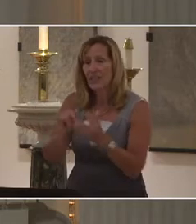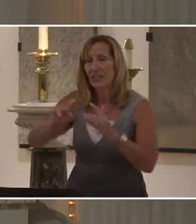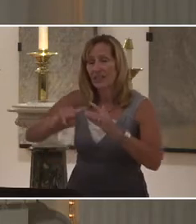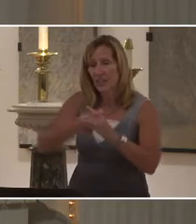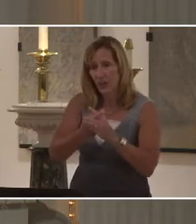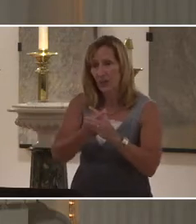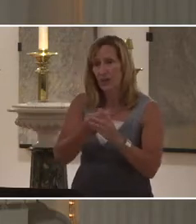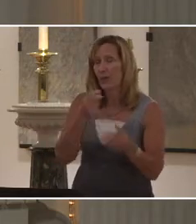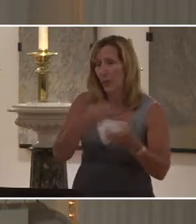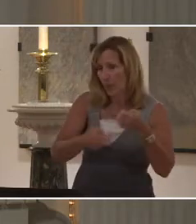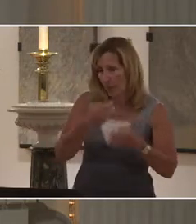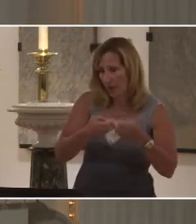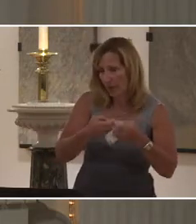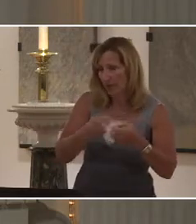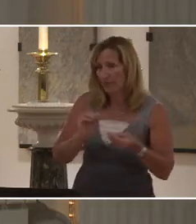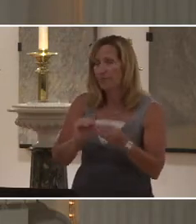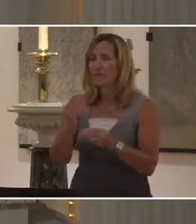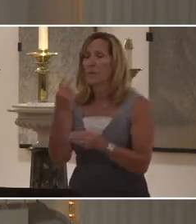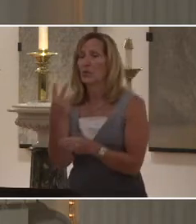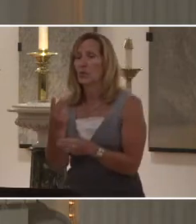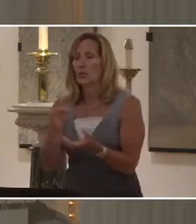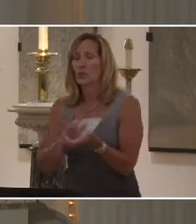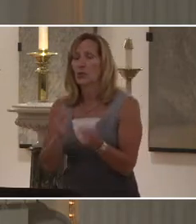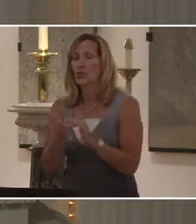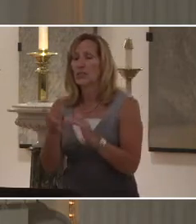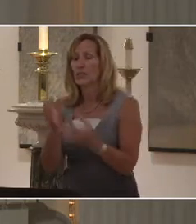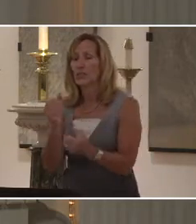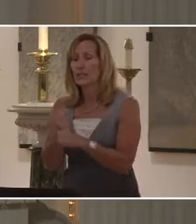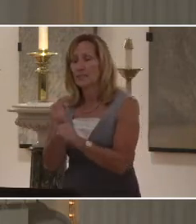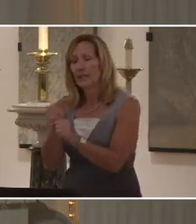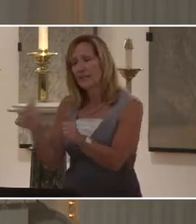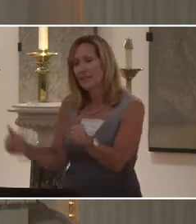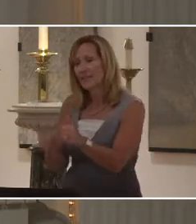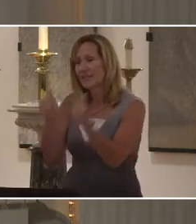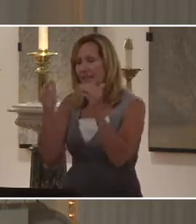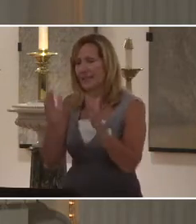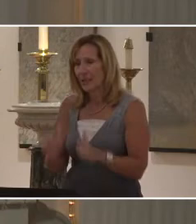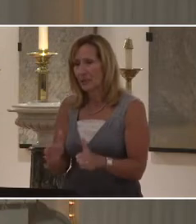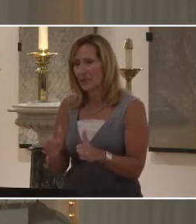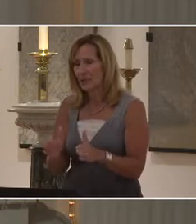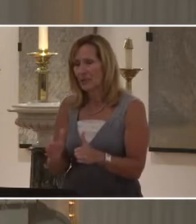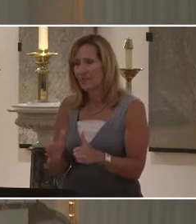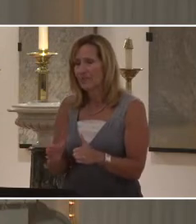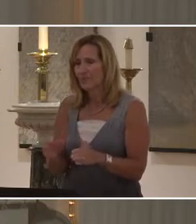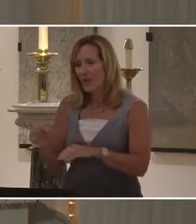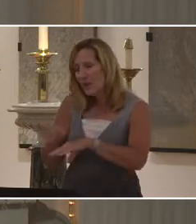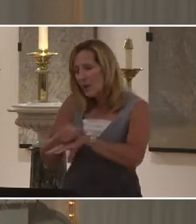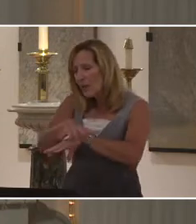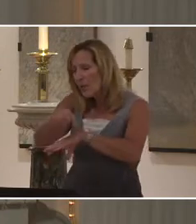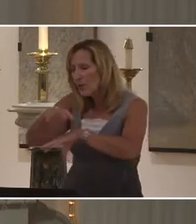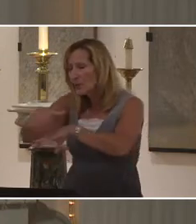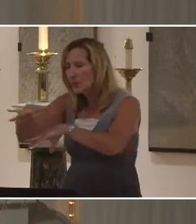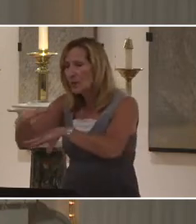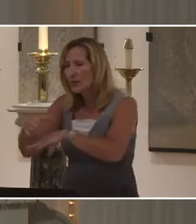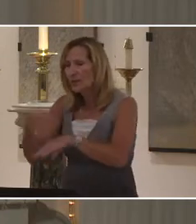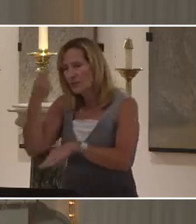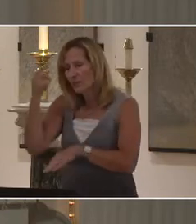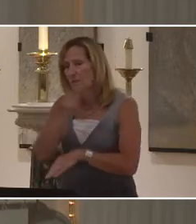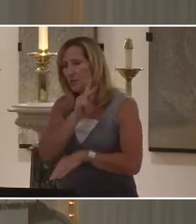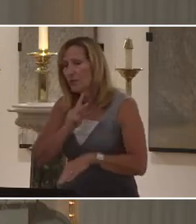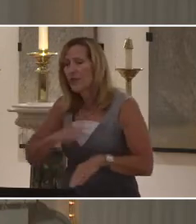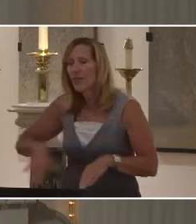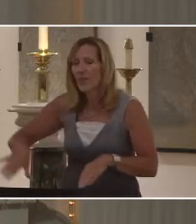Number two, Jesus makes the disciples the purveyors, the spreaders of kingdom